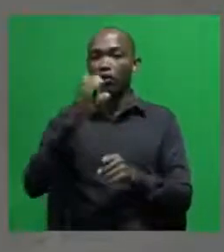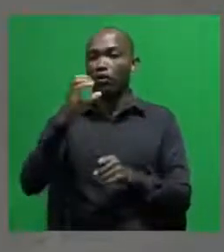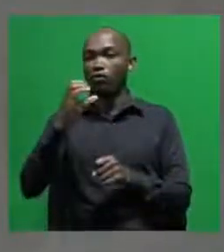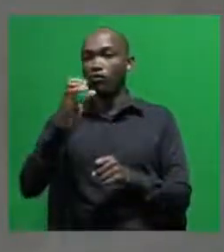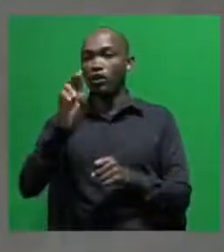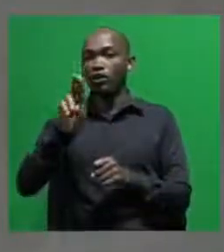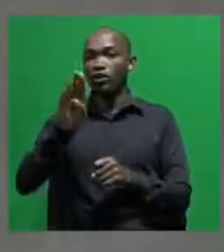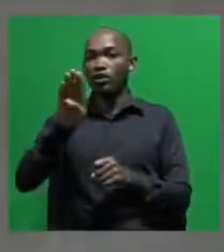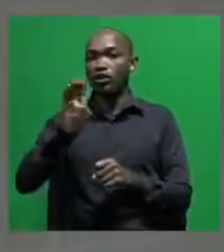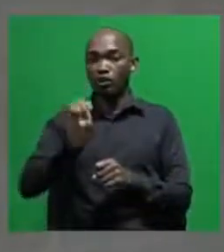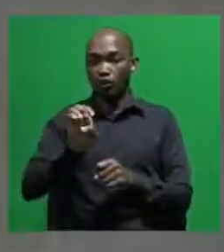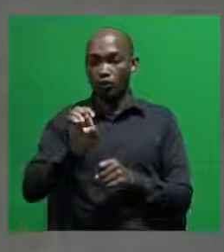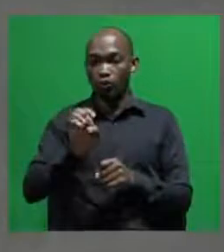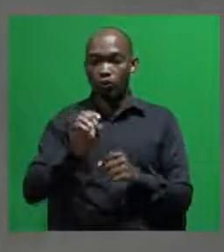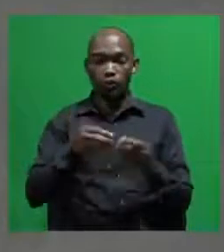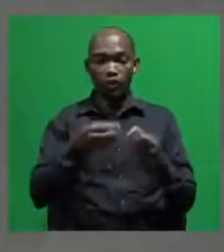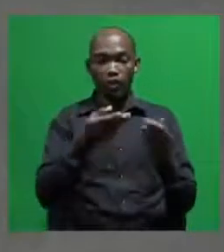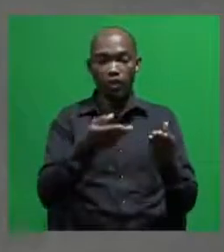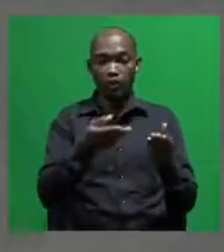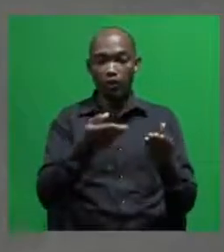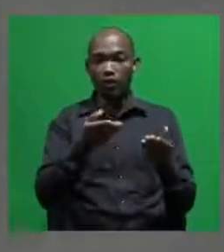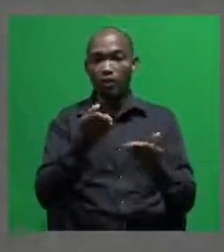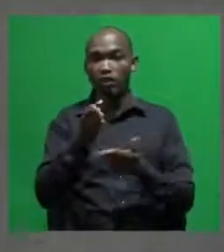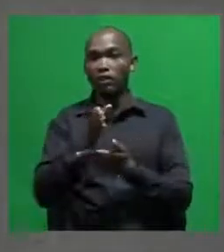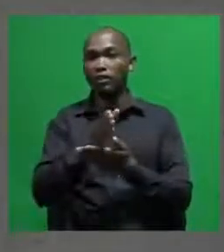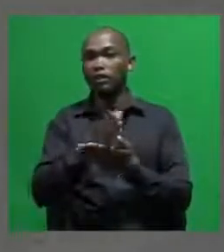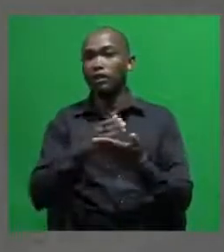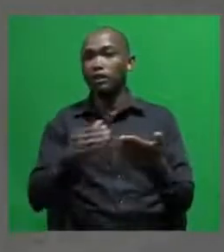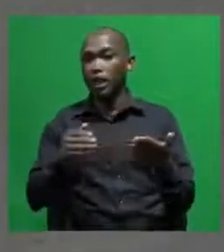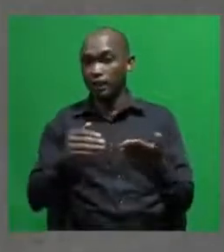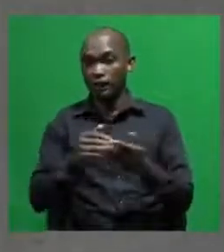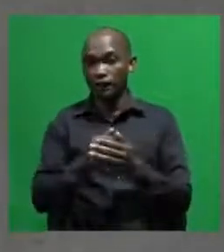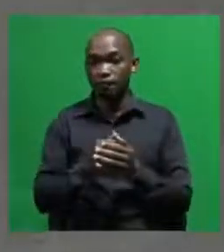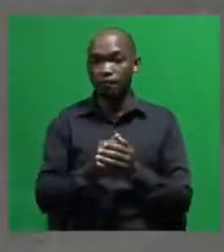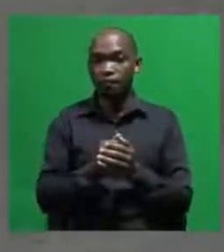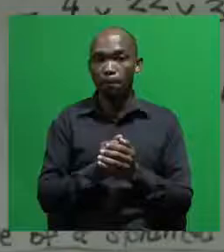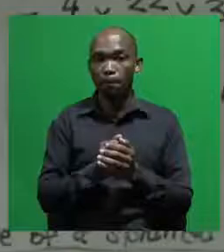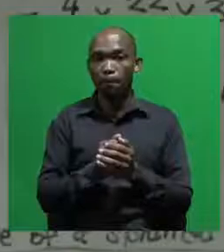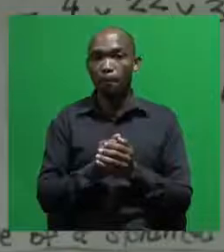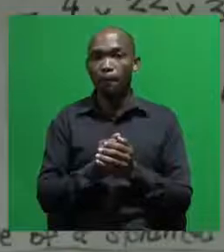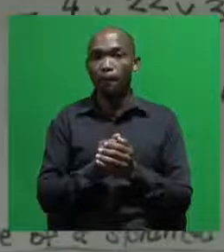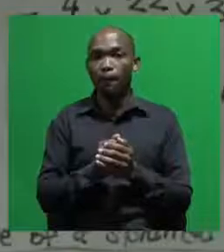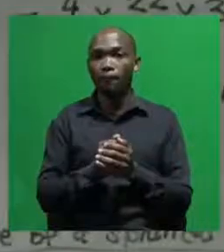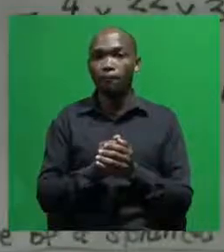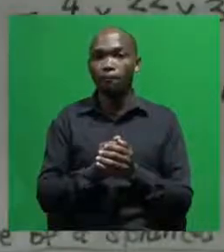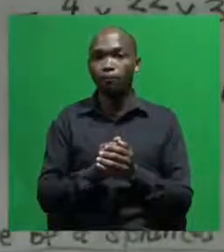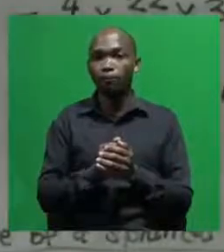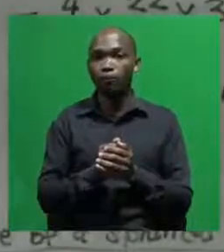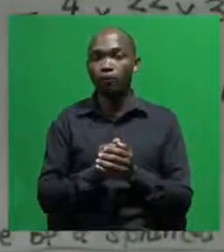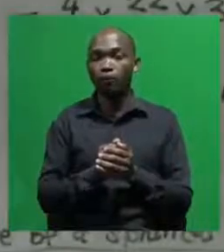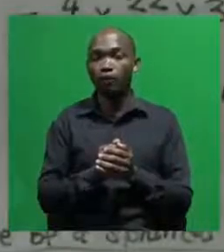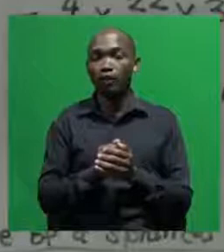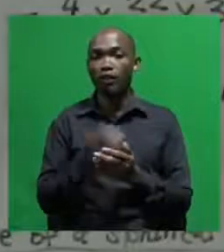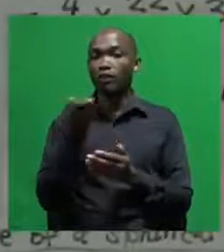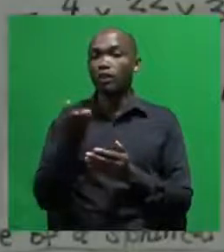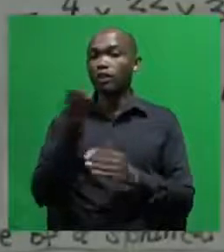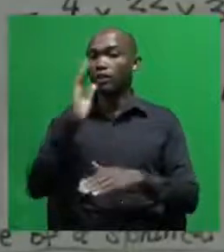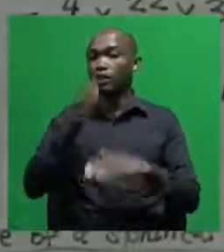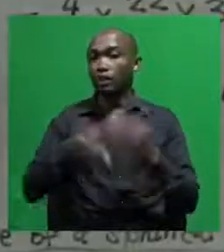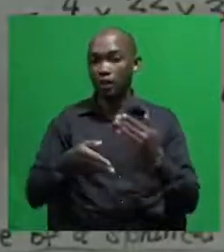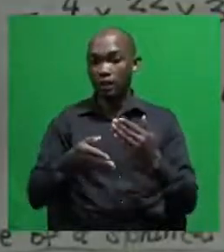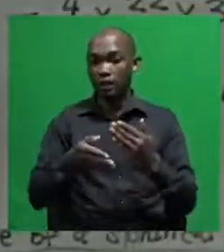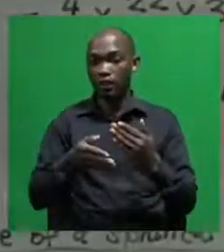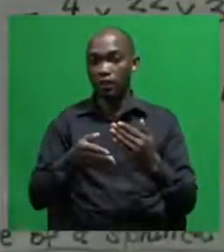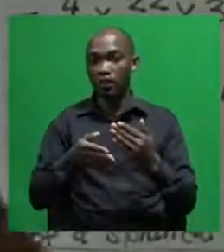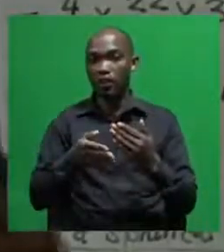the volume of the cube for the given side. cube like this one. So